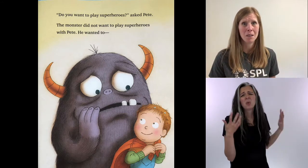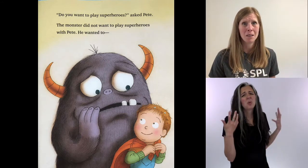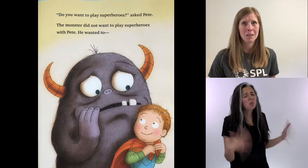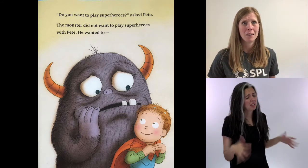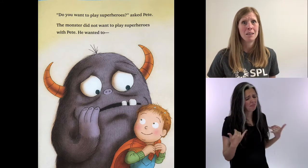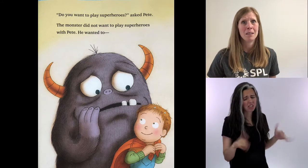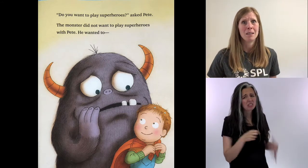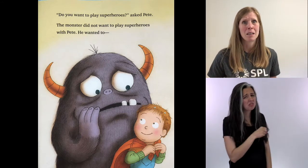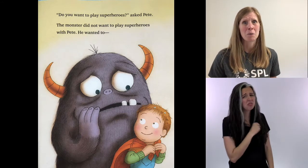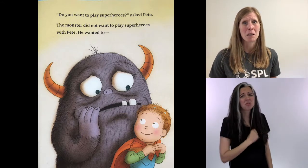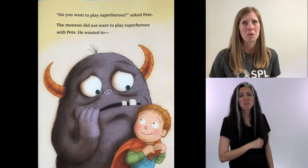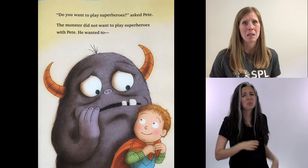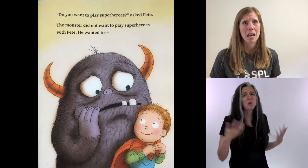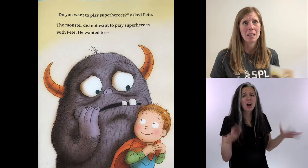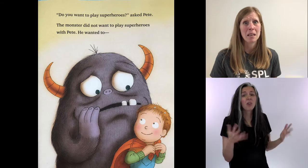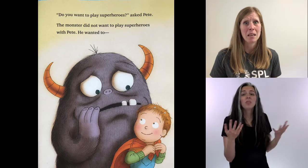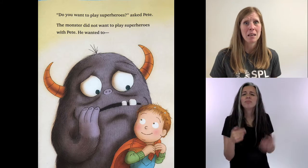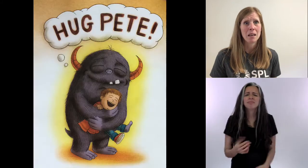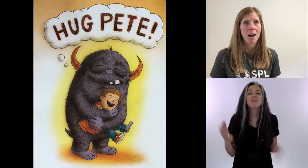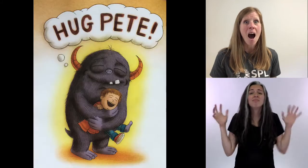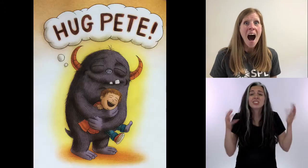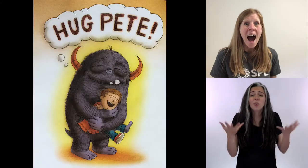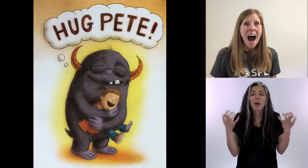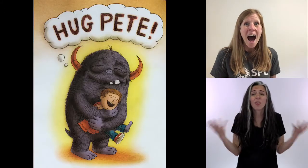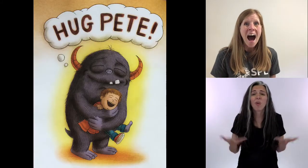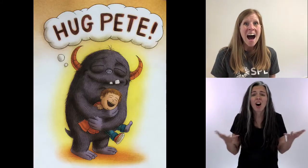to. Here we go again.